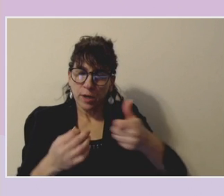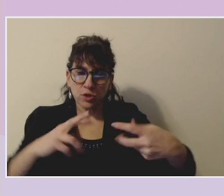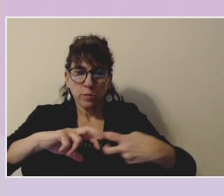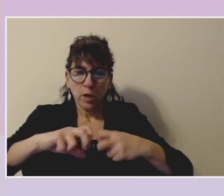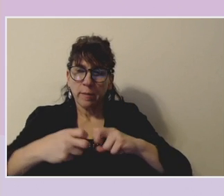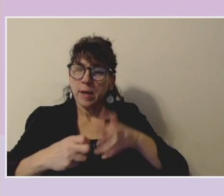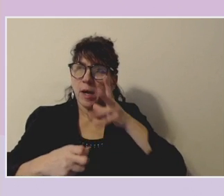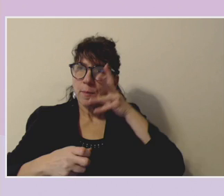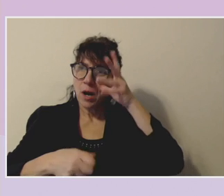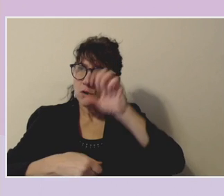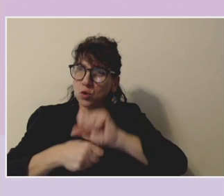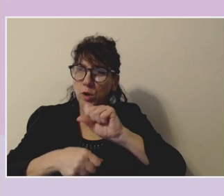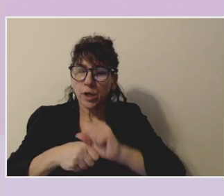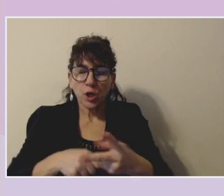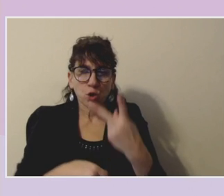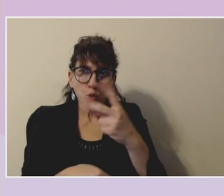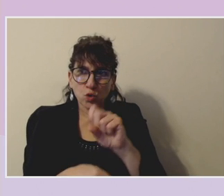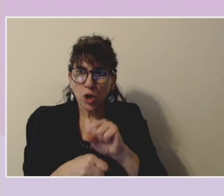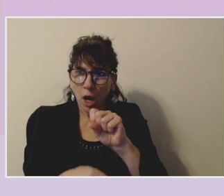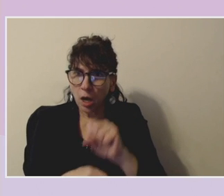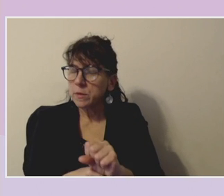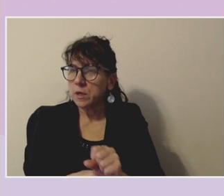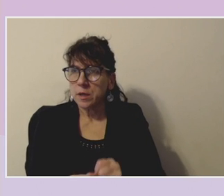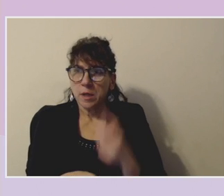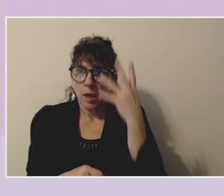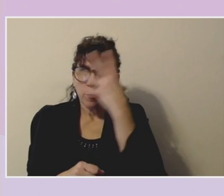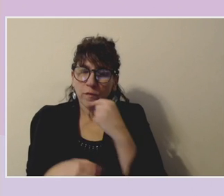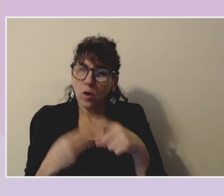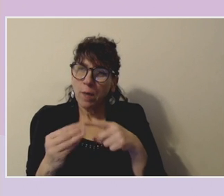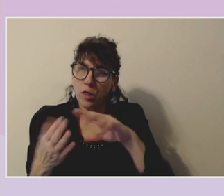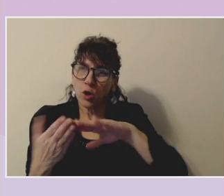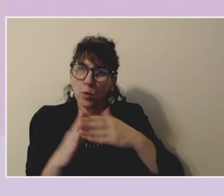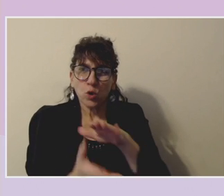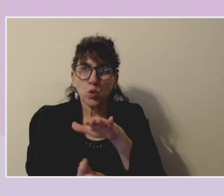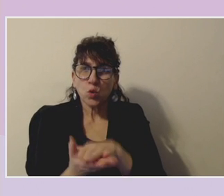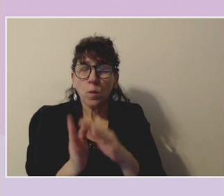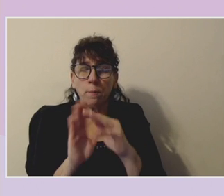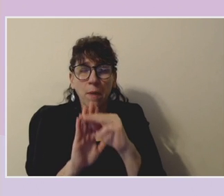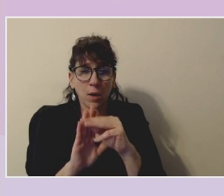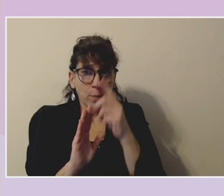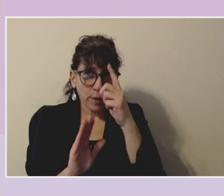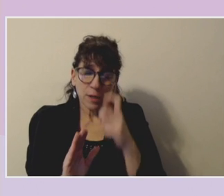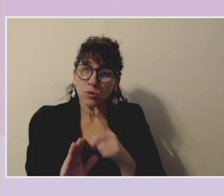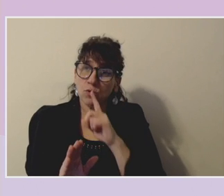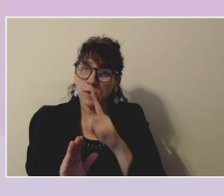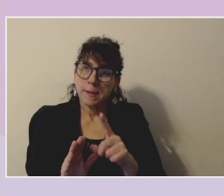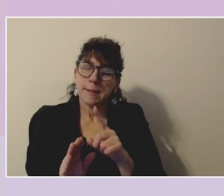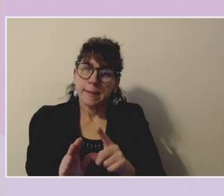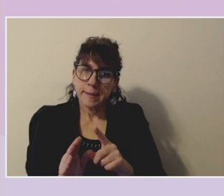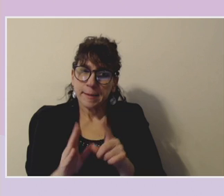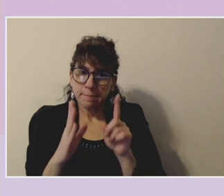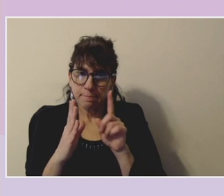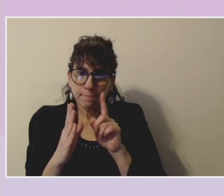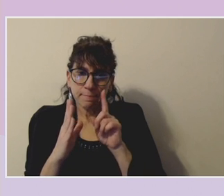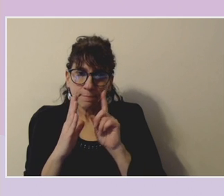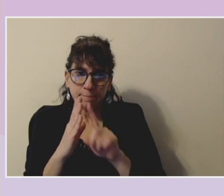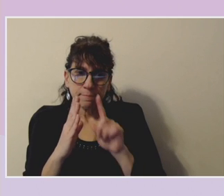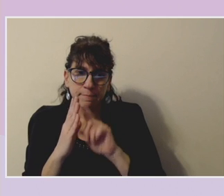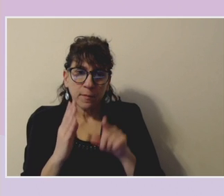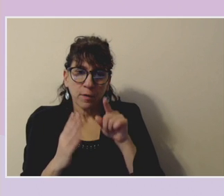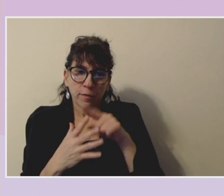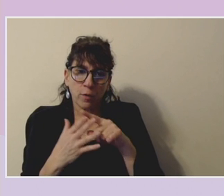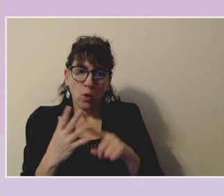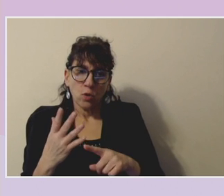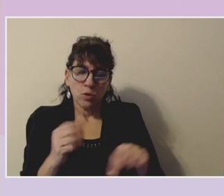working two jobs, which is what's so beautiful about the community school model, because you really dig into those social determinants of health.